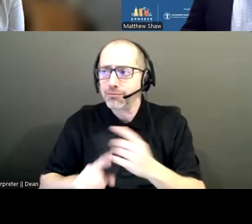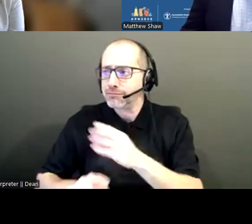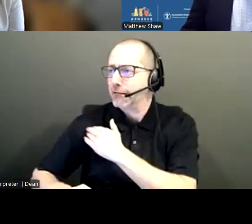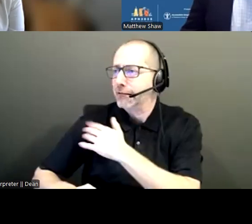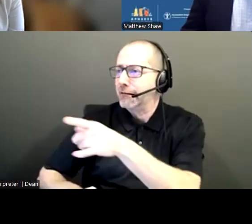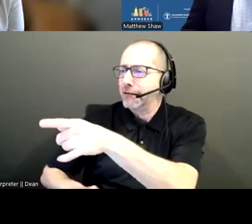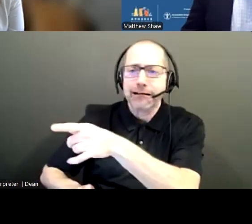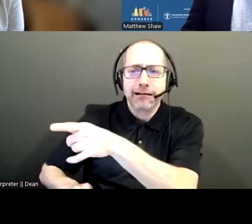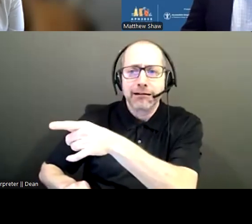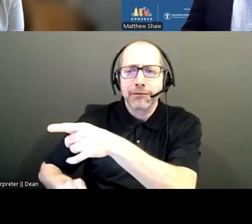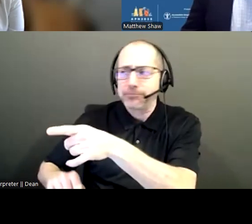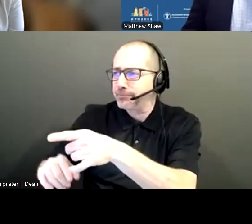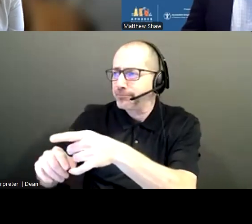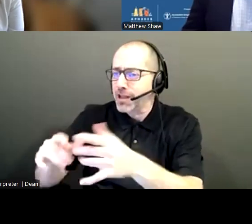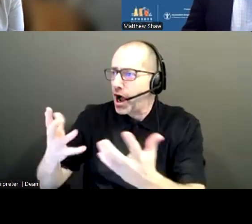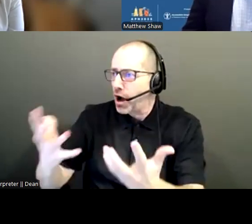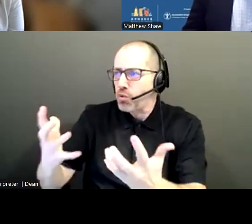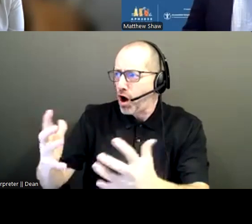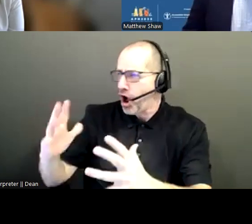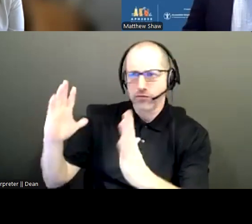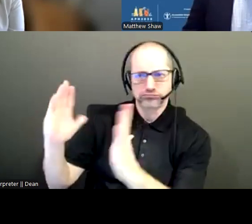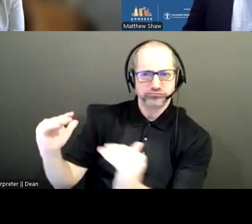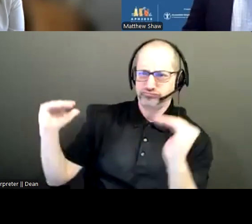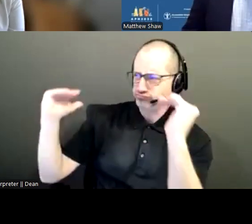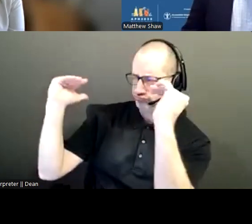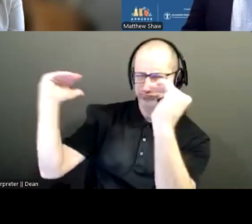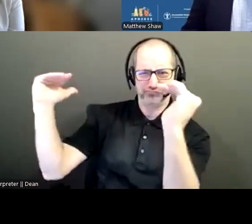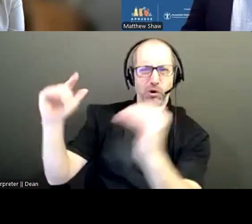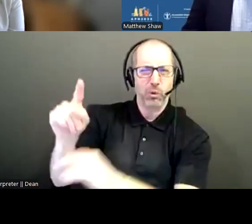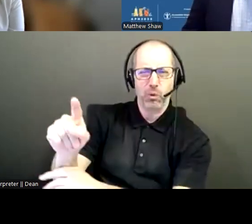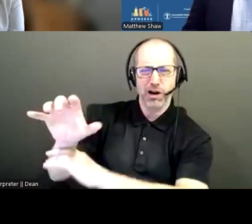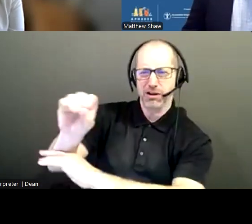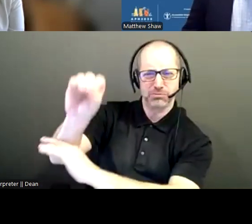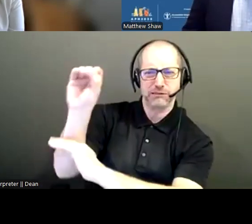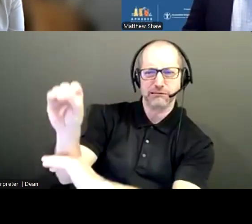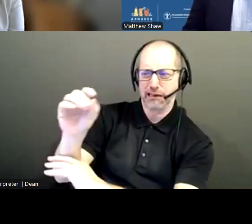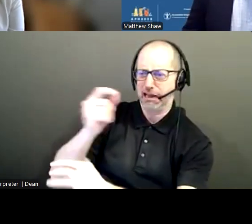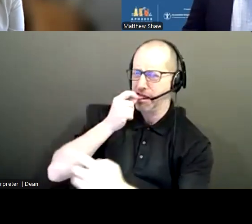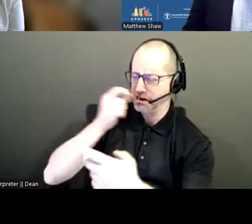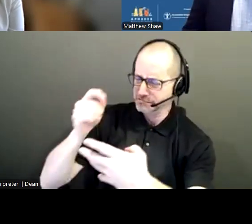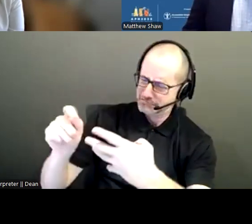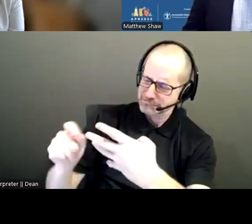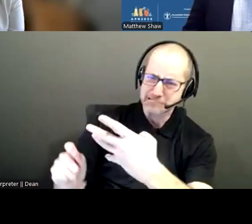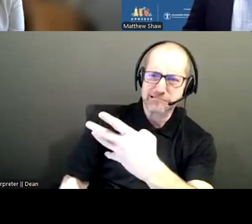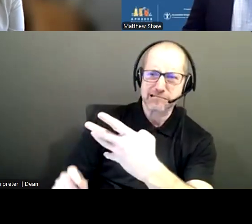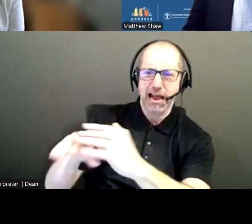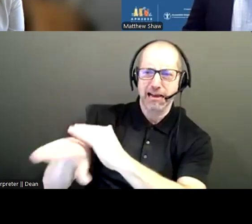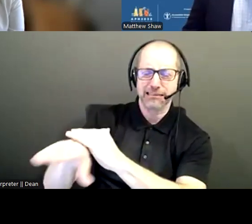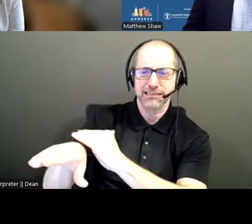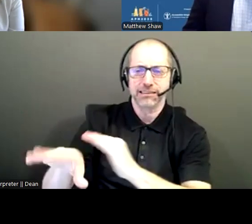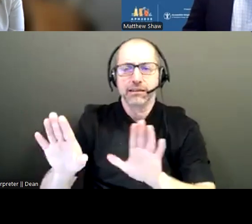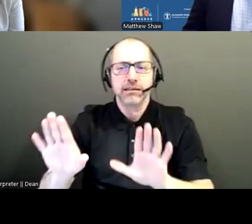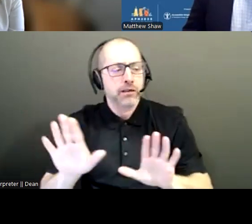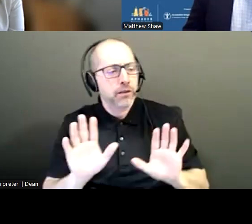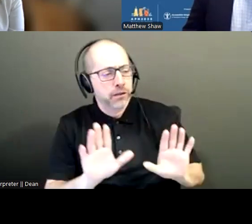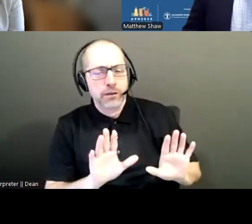becoming 100% compliant or 100% accessible. But really understanding the bigger picture when it